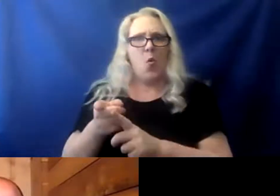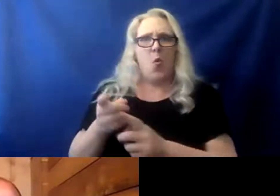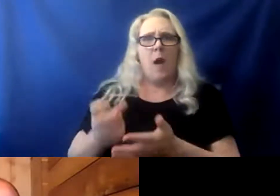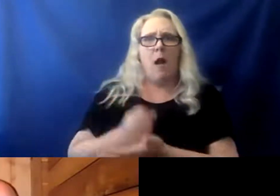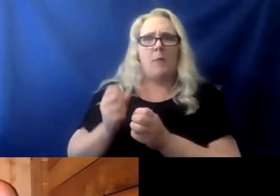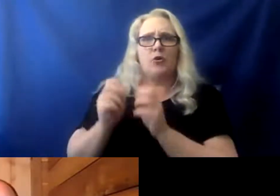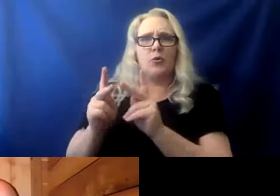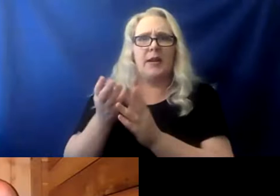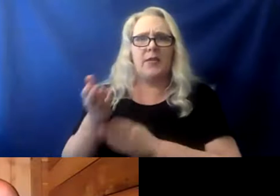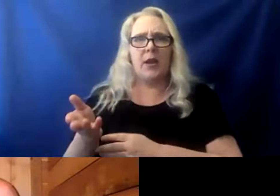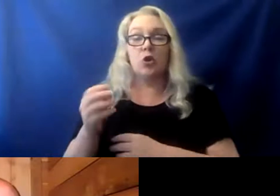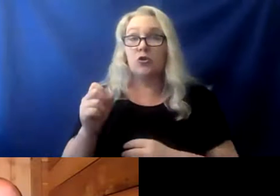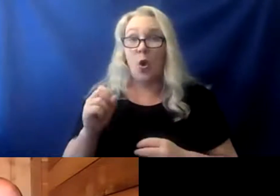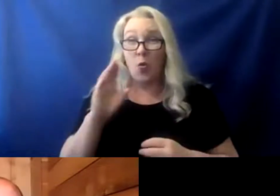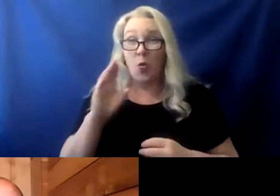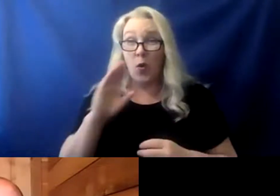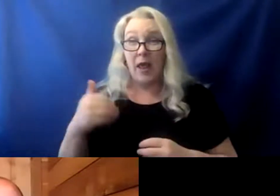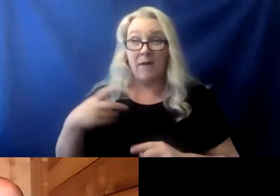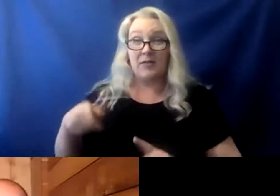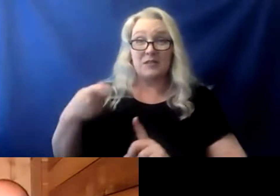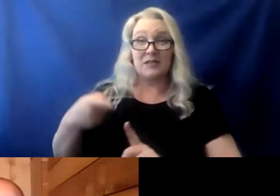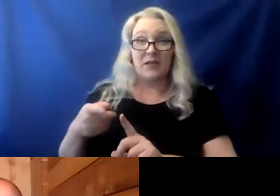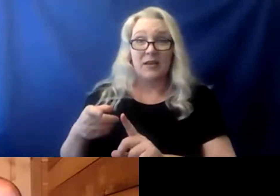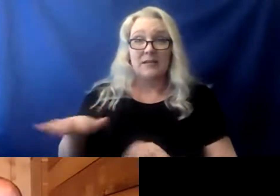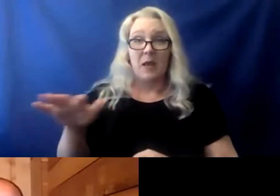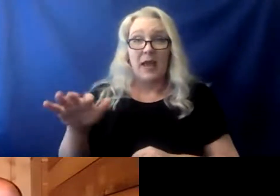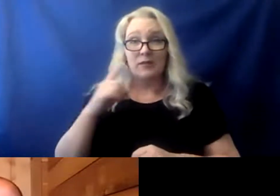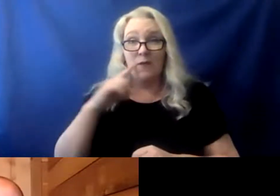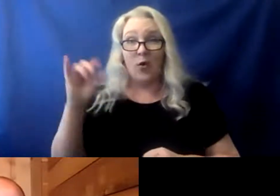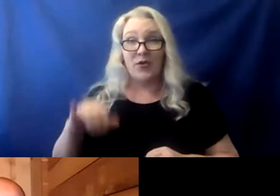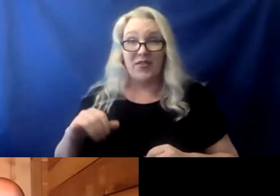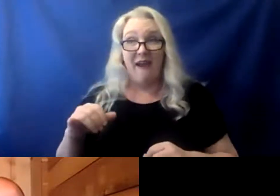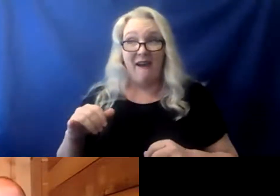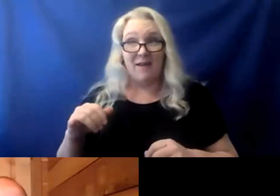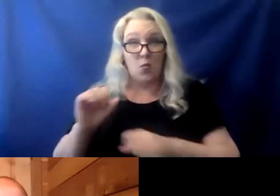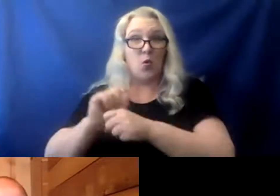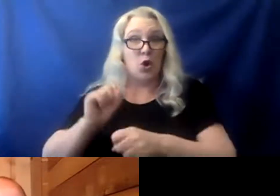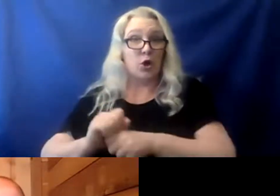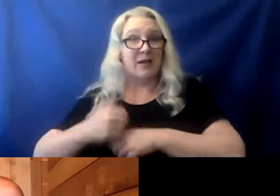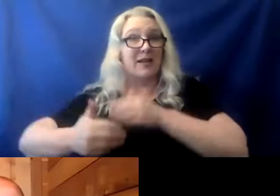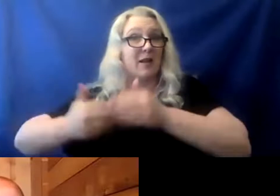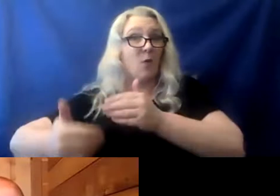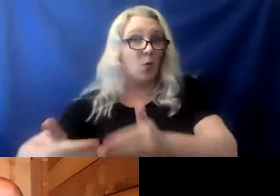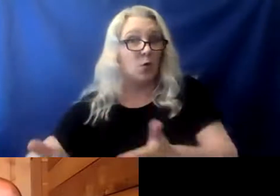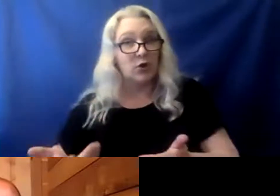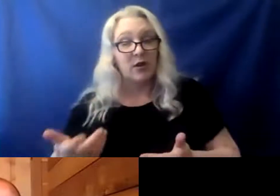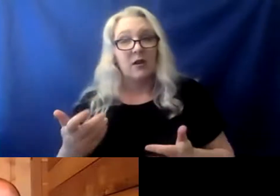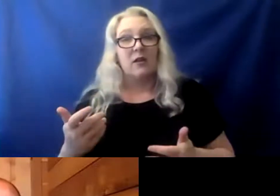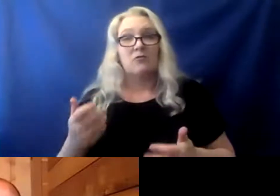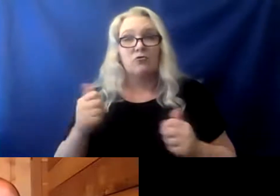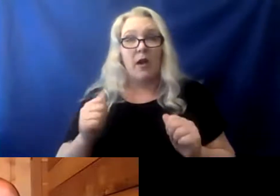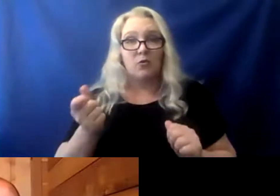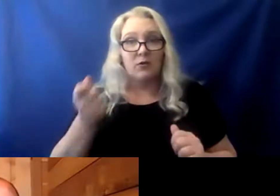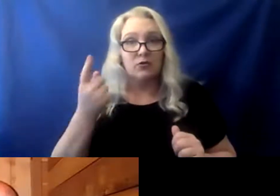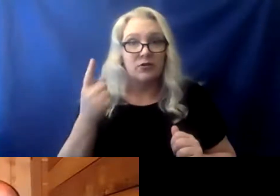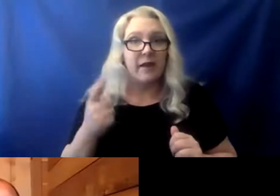there going to be a dedicated space for moving that work forward, understanding it, kind of giving feedback on how that's moving